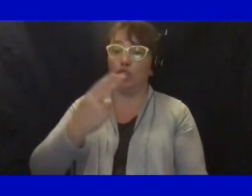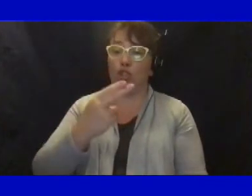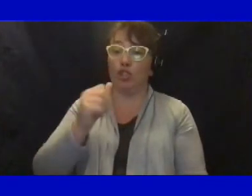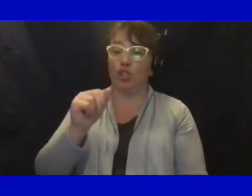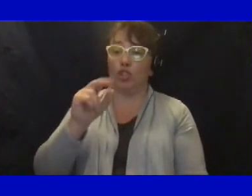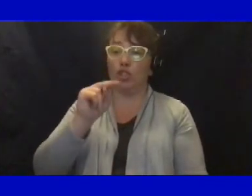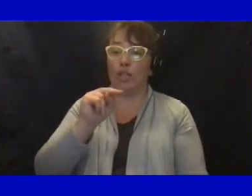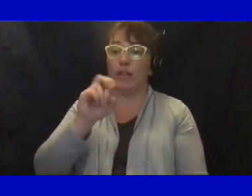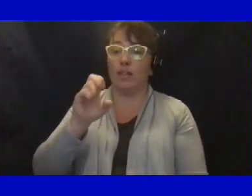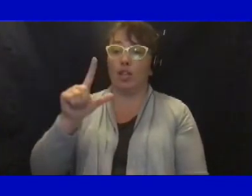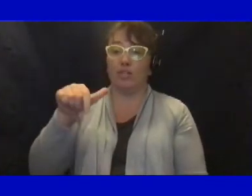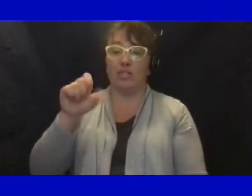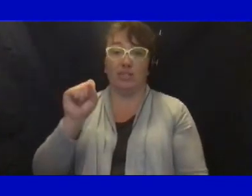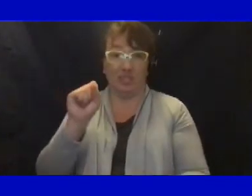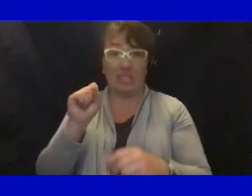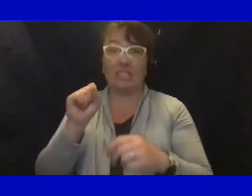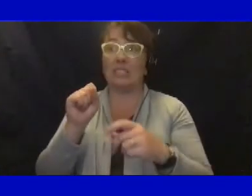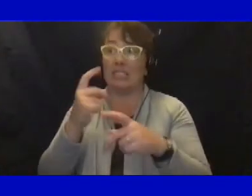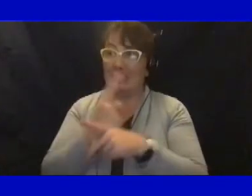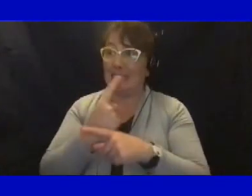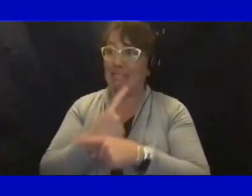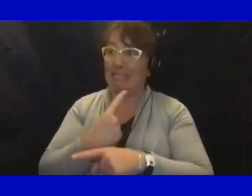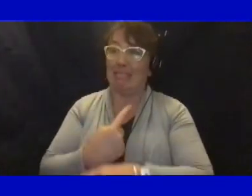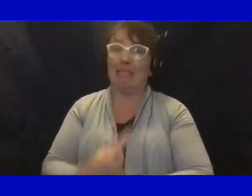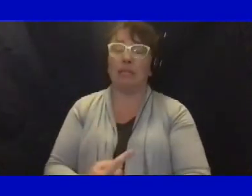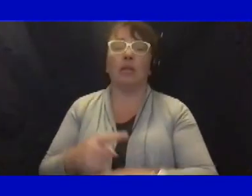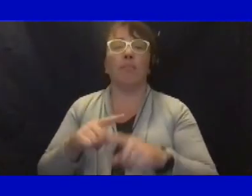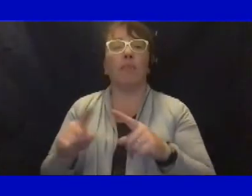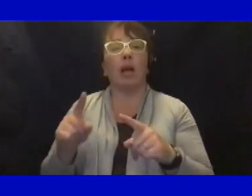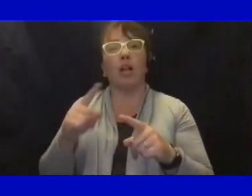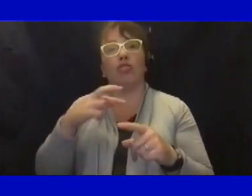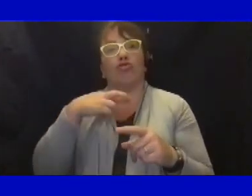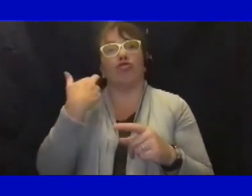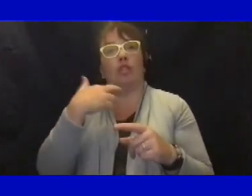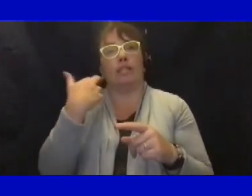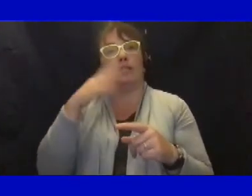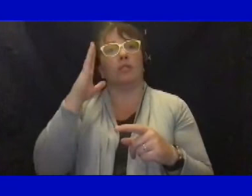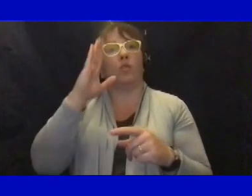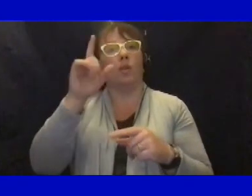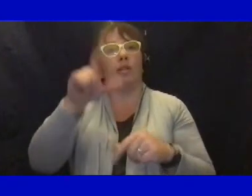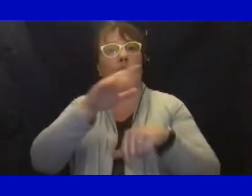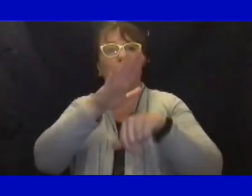will get overwhelmed, and there is a real risk that we're going to need to call evacuations in this area.